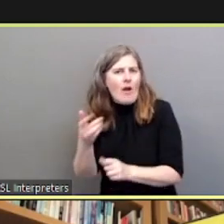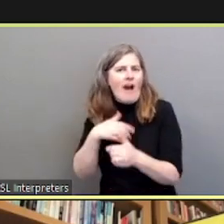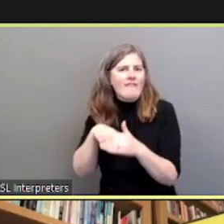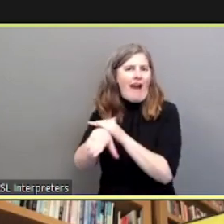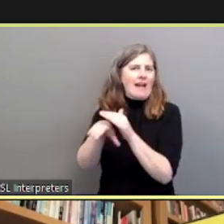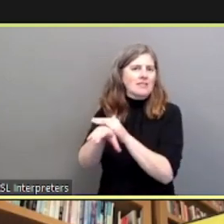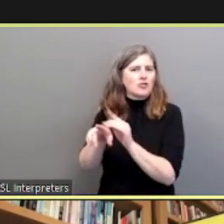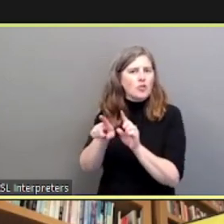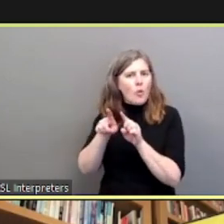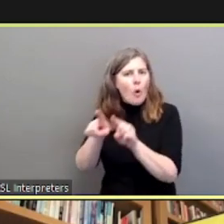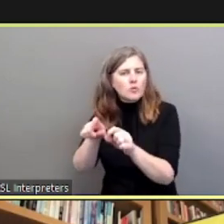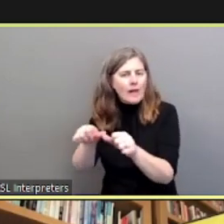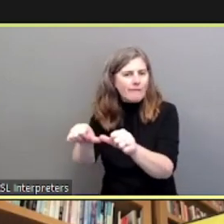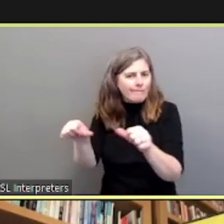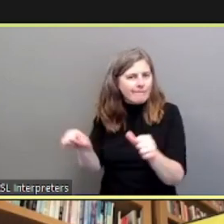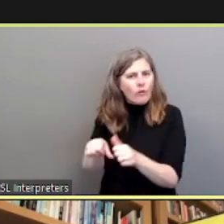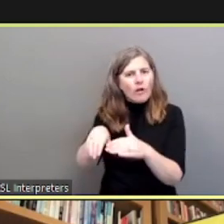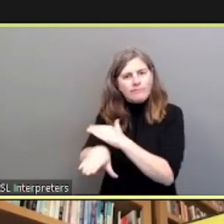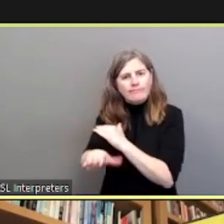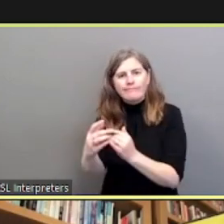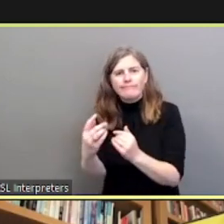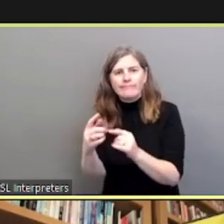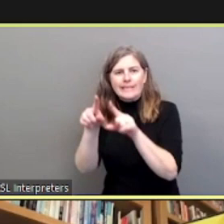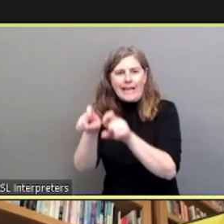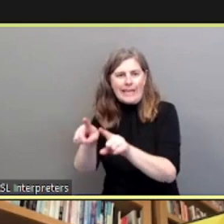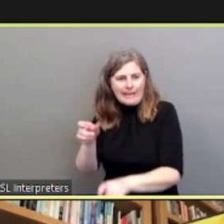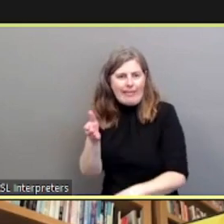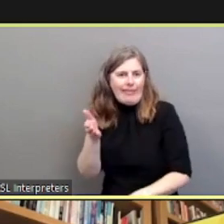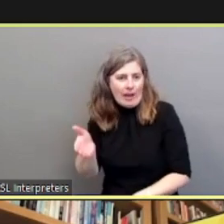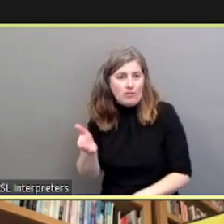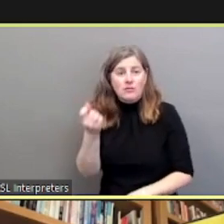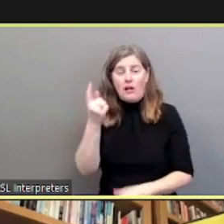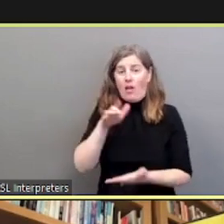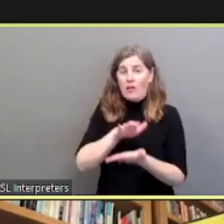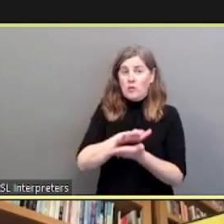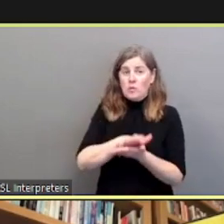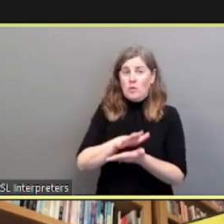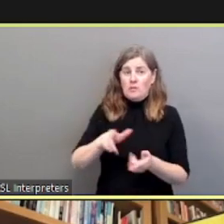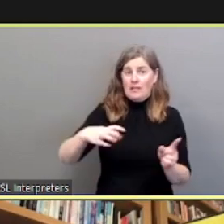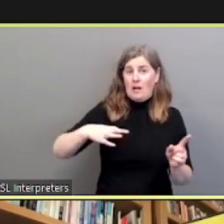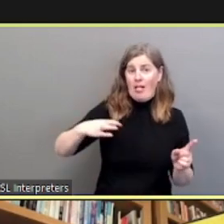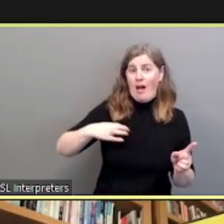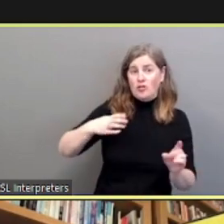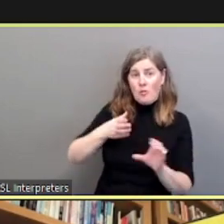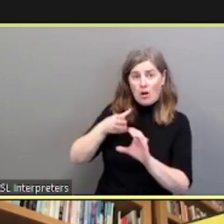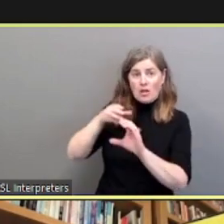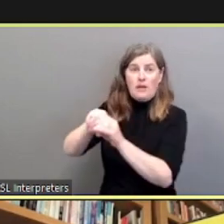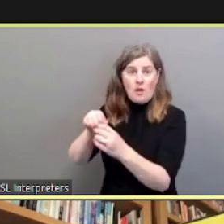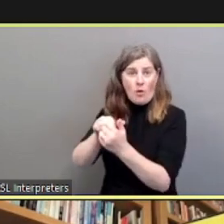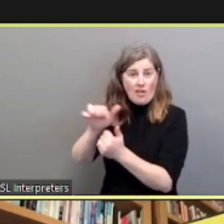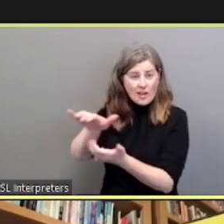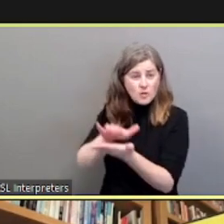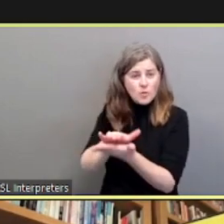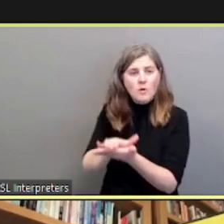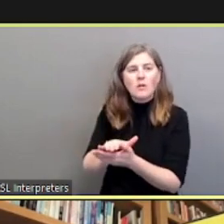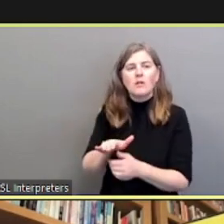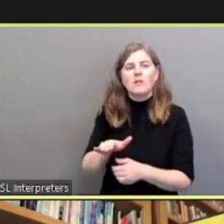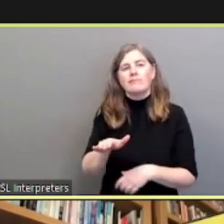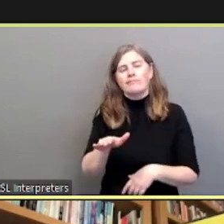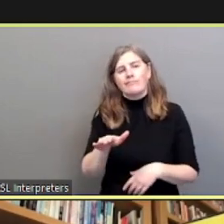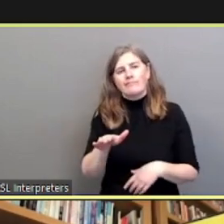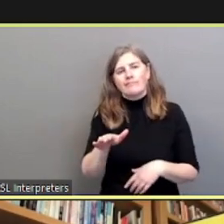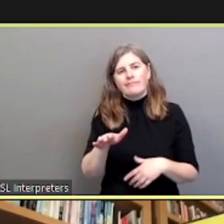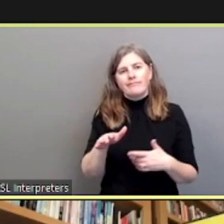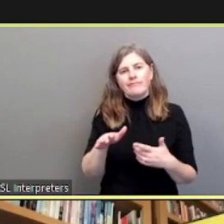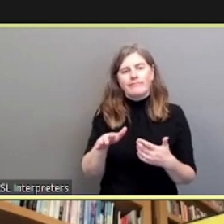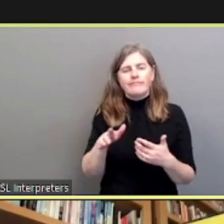access for this as well. And the schools have to apply to participate. And we've already, of course, told our